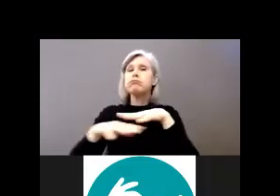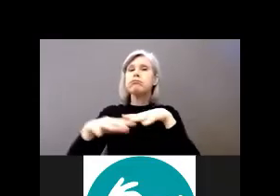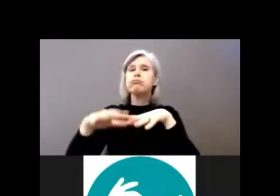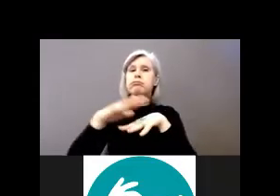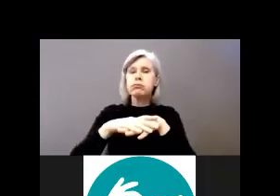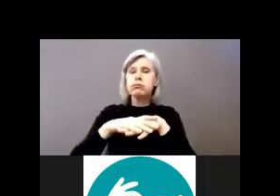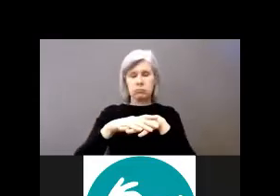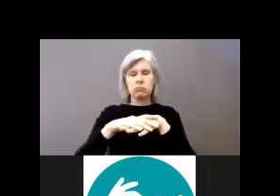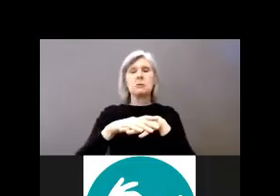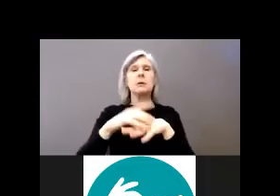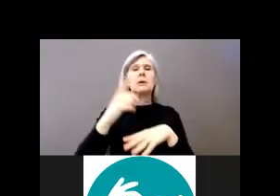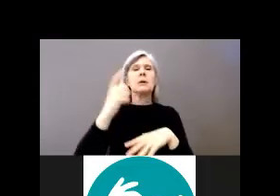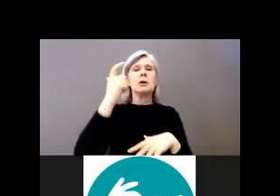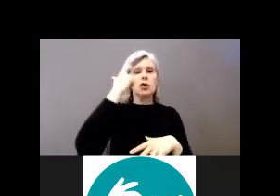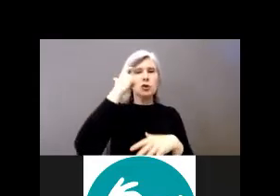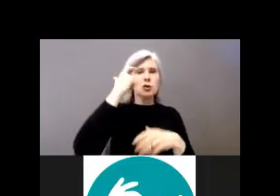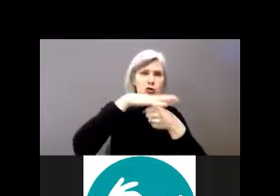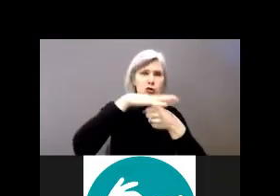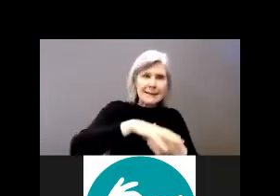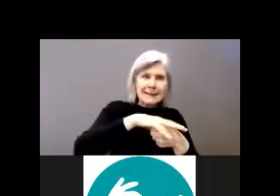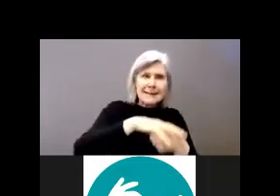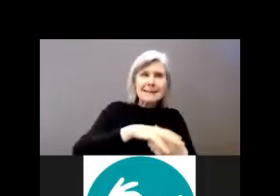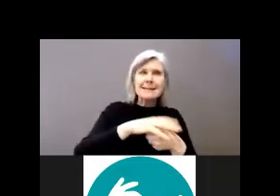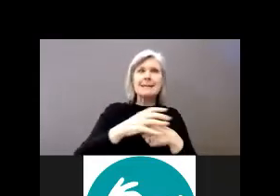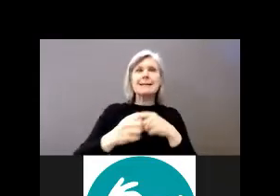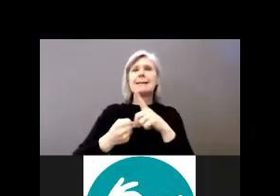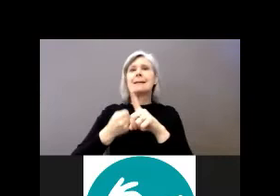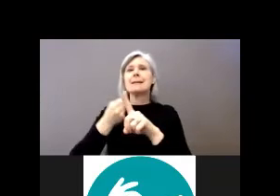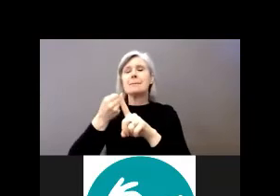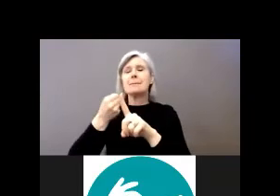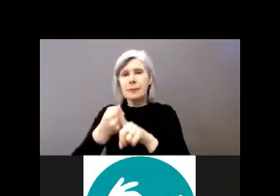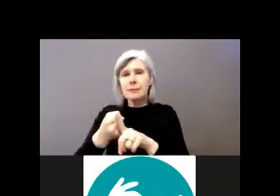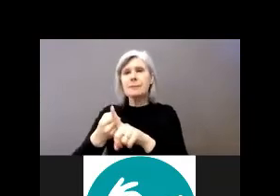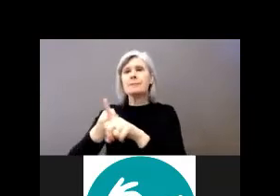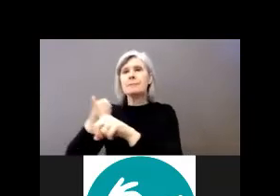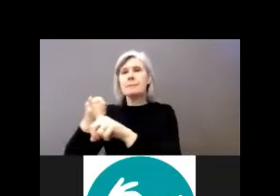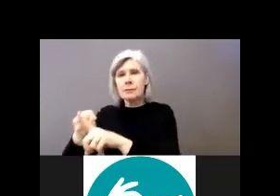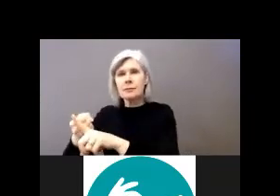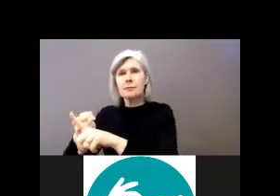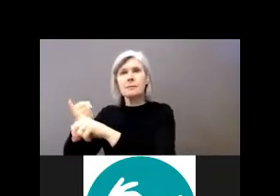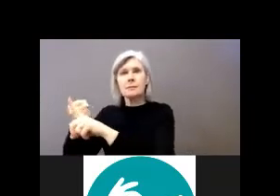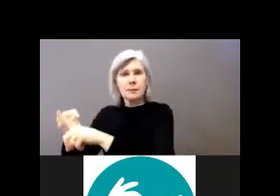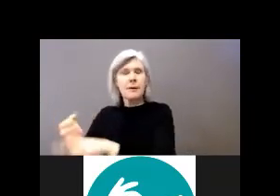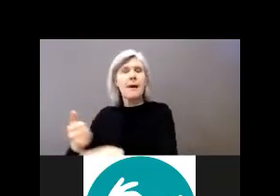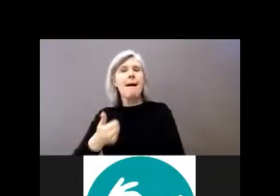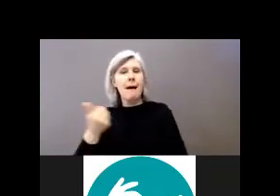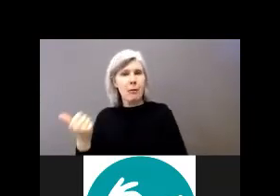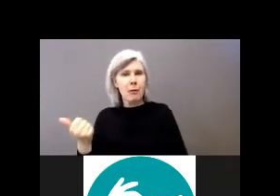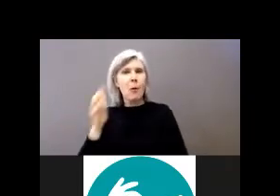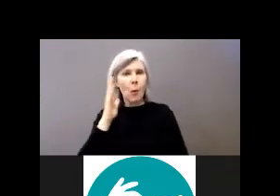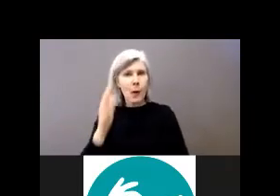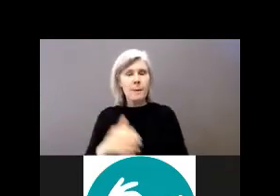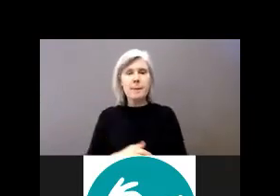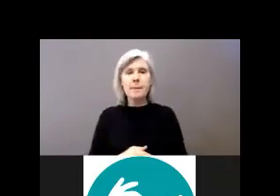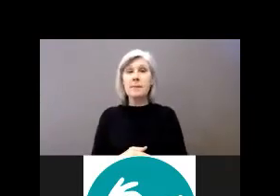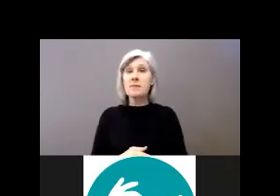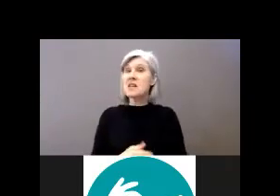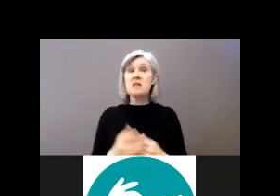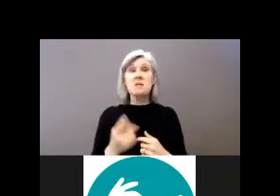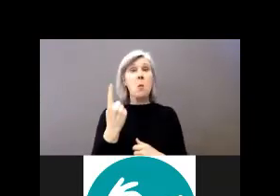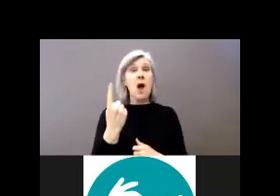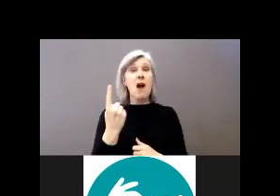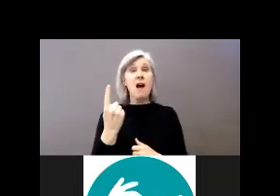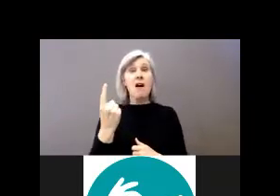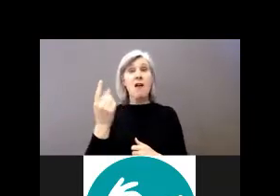very problematic. Often these older people don't have access to care. There's 1 out of 4 people in Canada